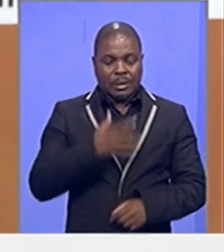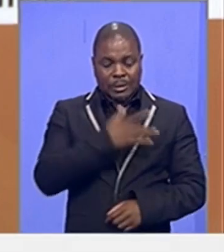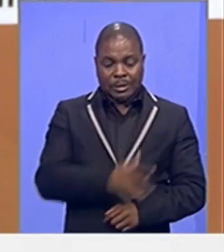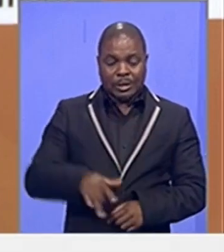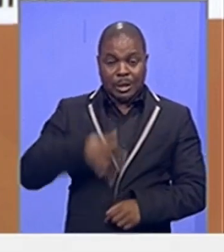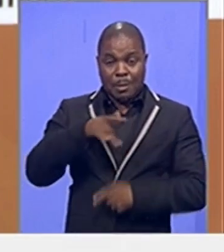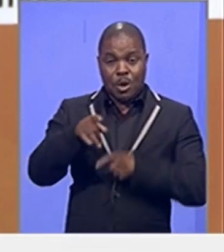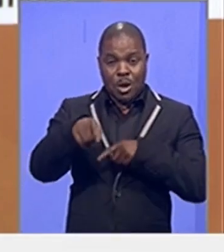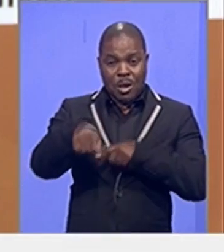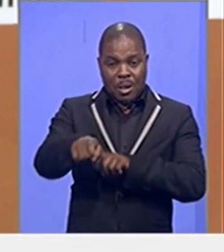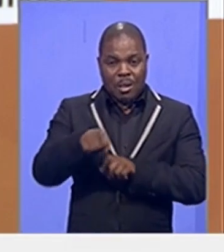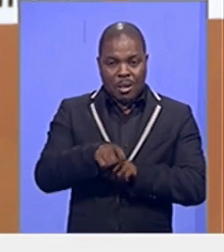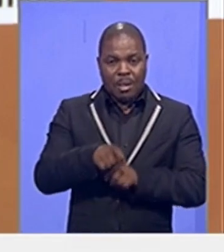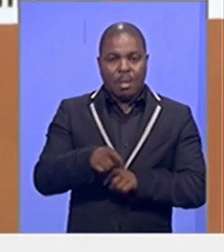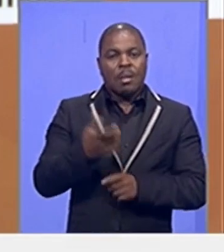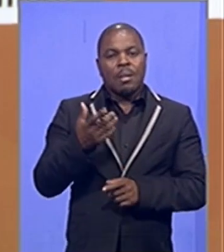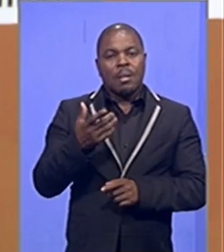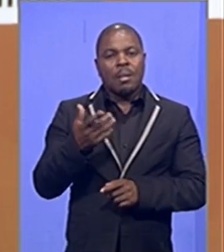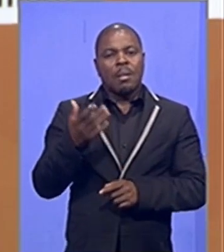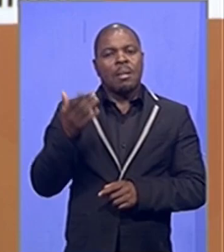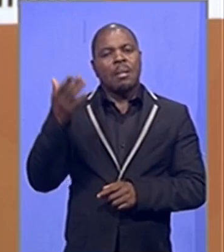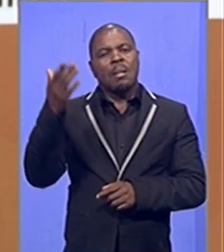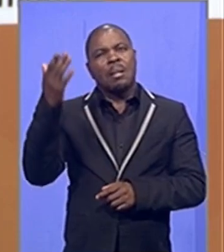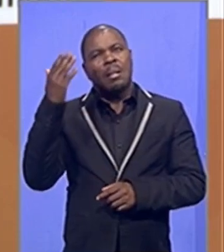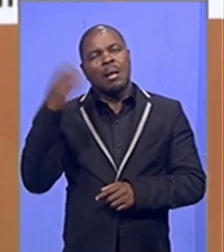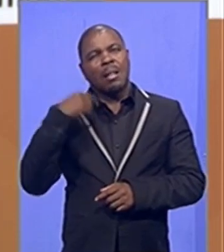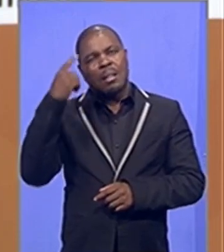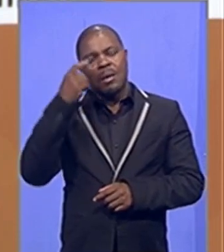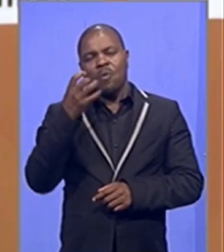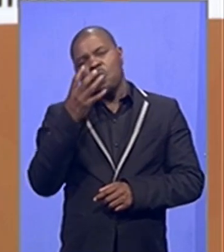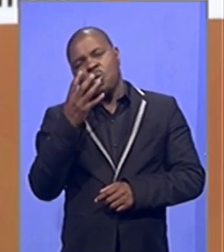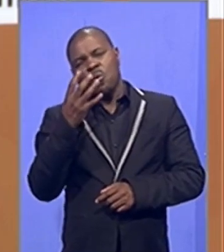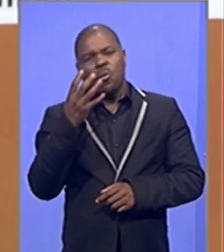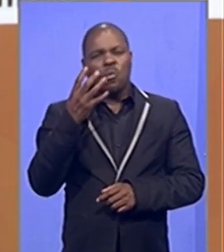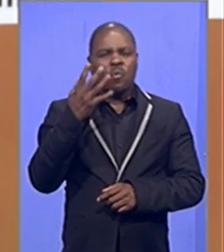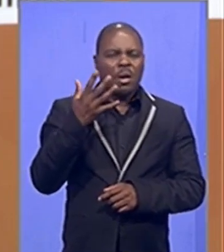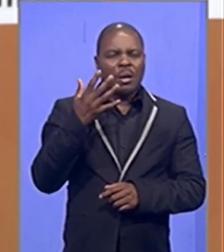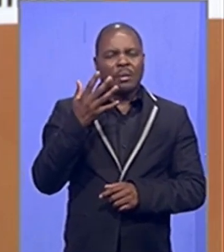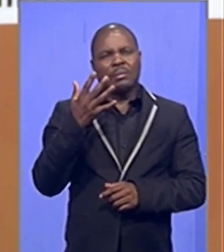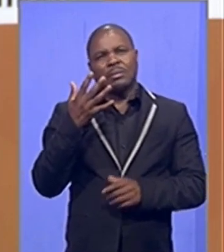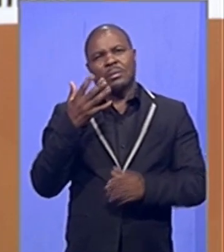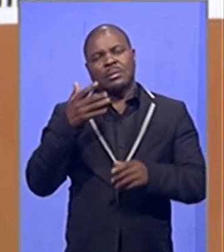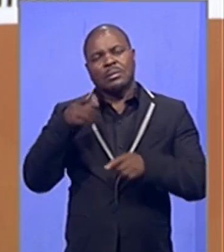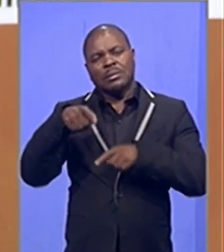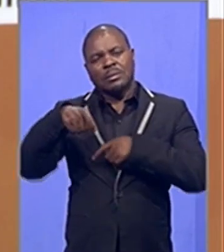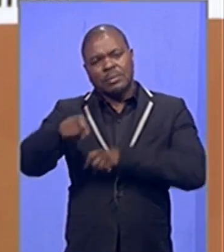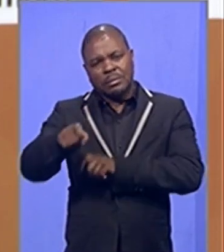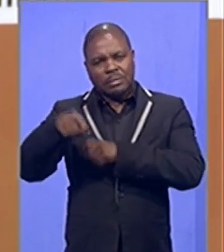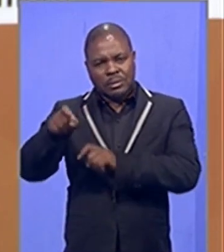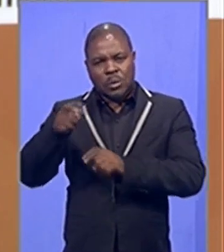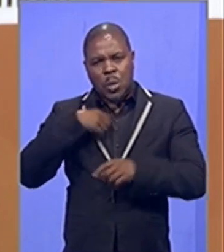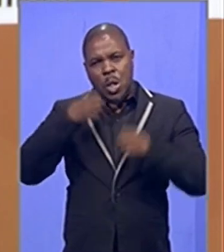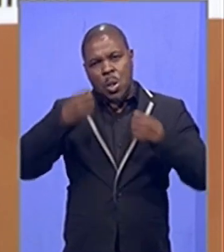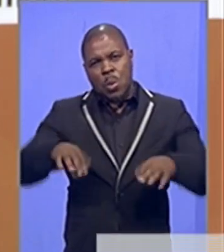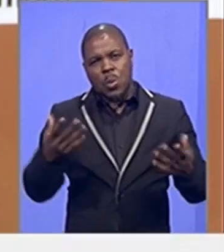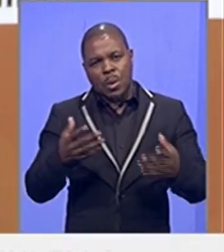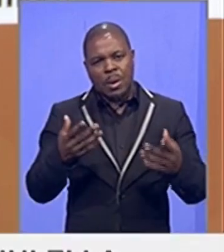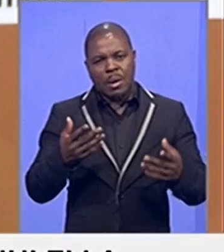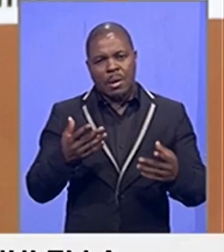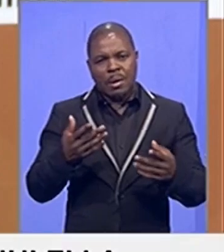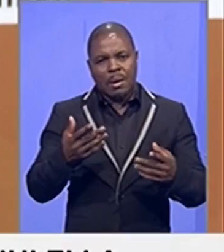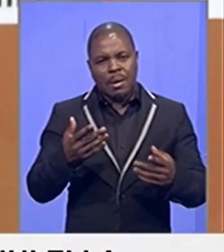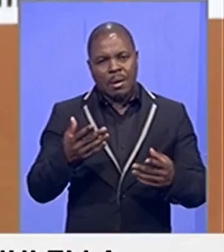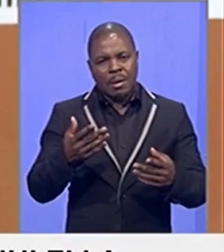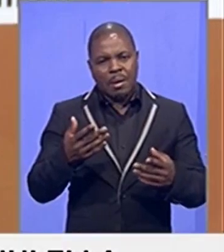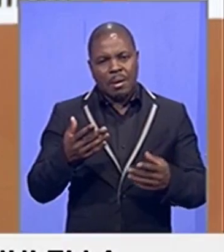League, obviously, last season, the past, I think 4 or 5 seasons, we were knocked out at semi